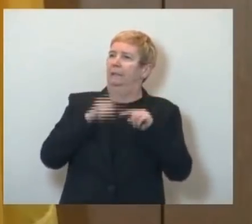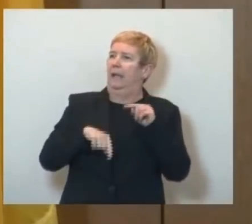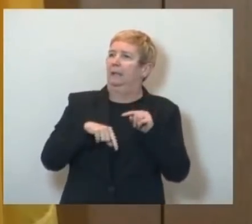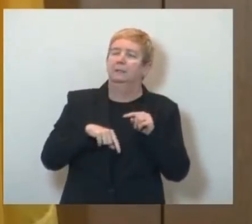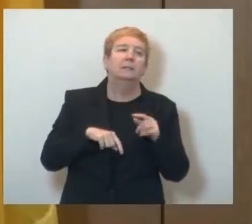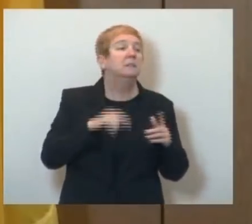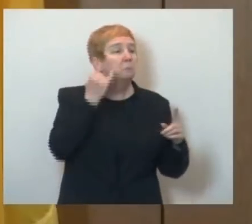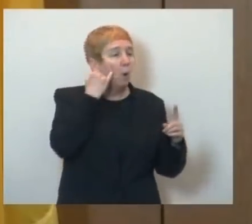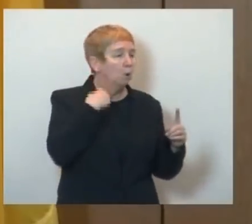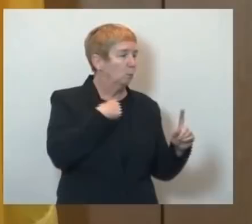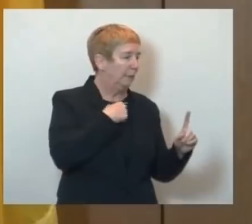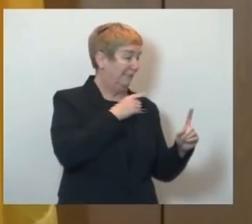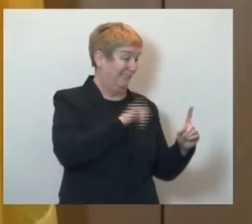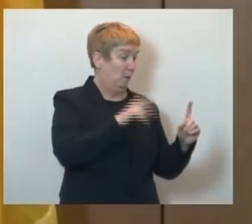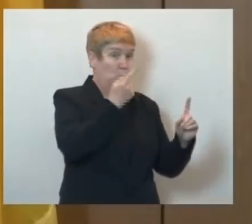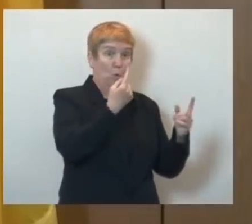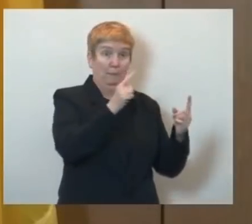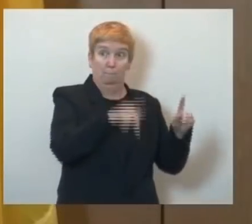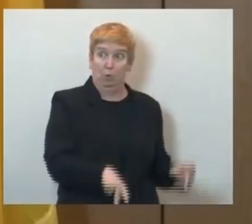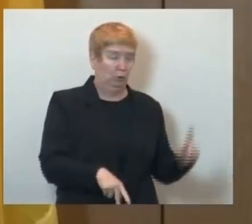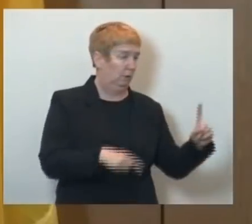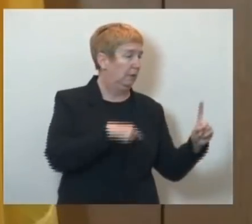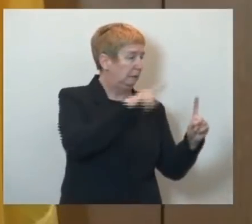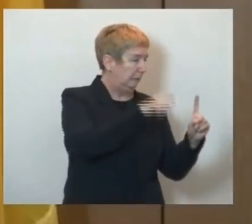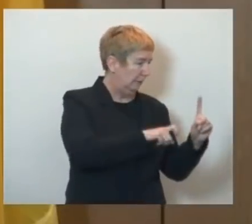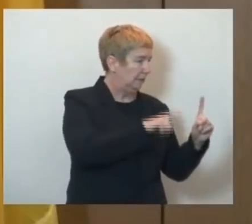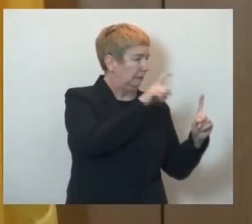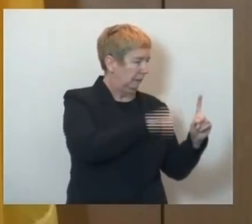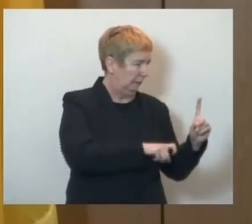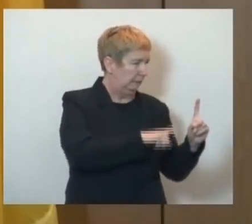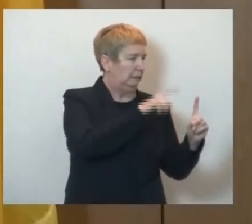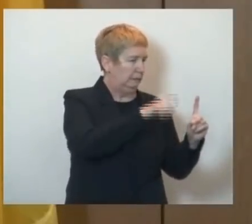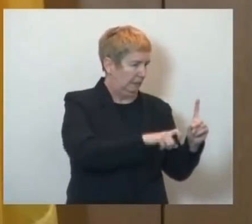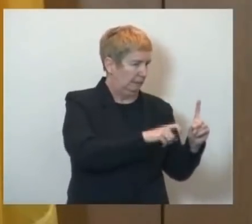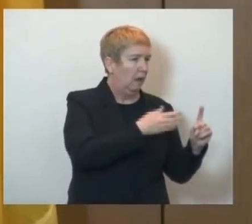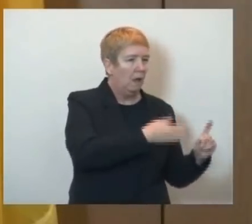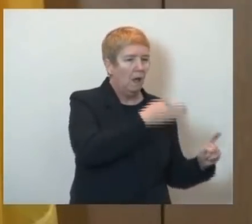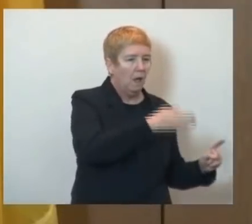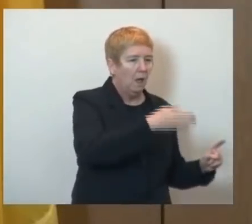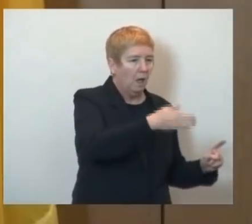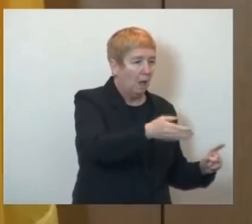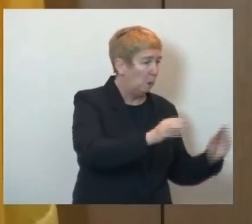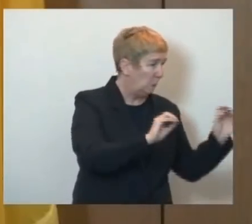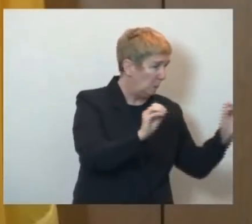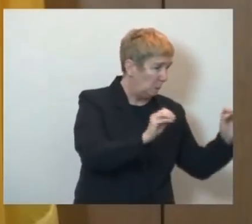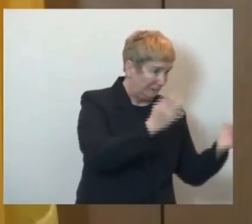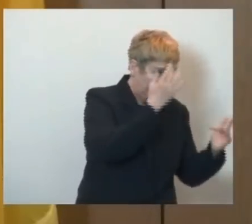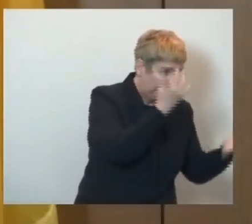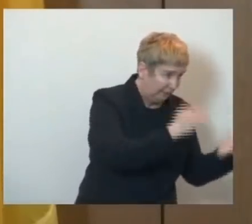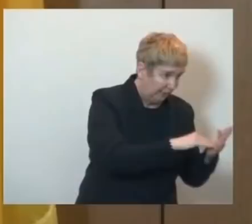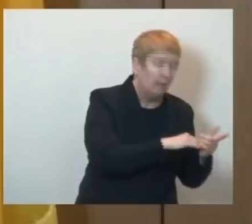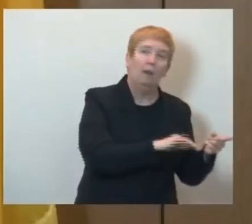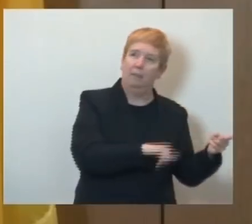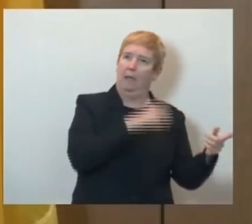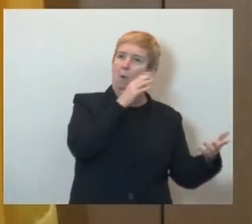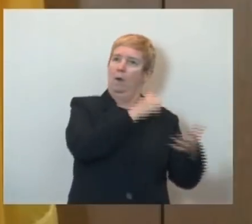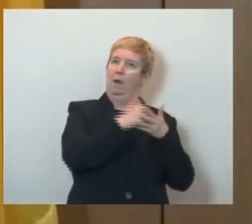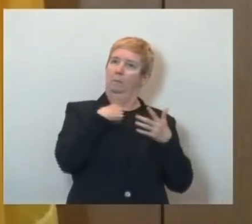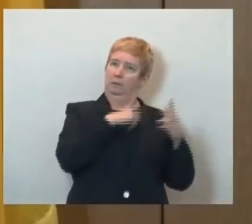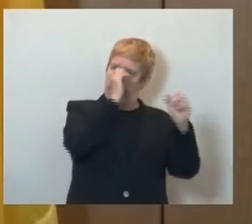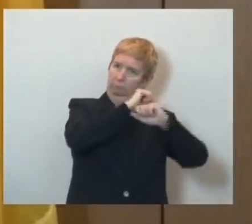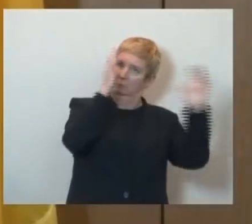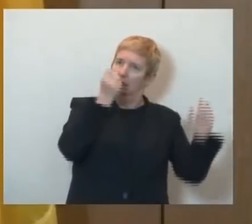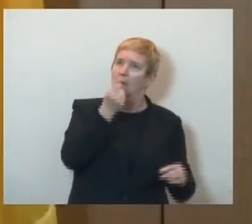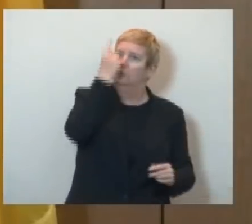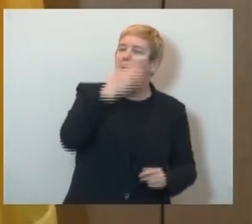over a course and they didn't get COVID again, that gives us information. What we want to be careful about is